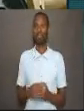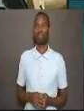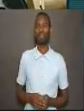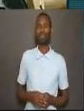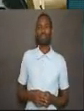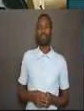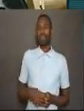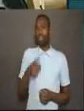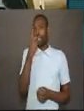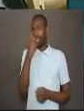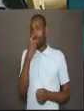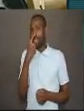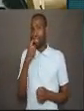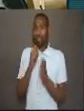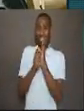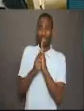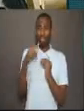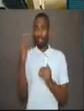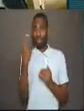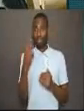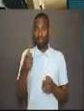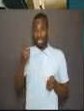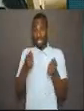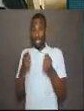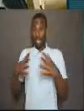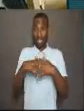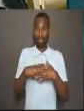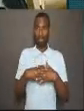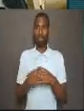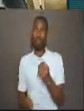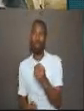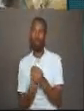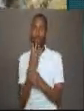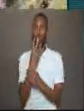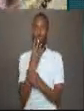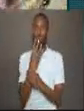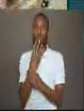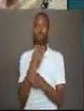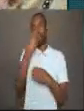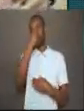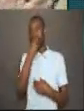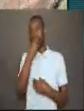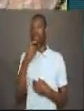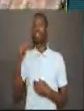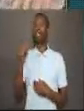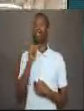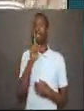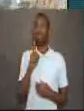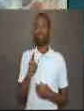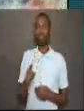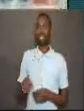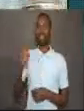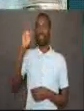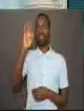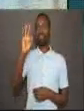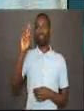example, this car engine generates heat from the fuel, which it